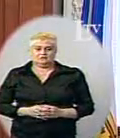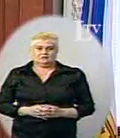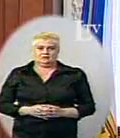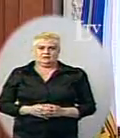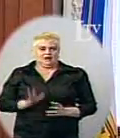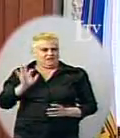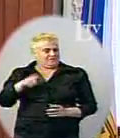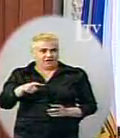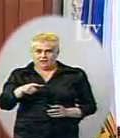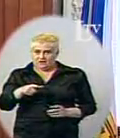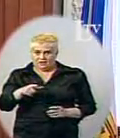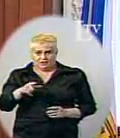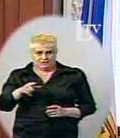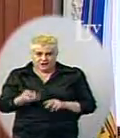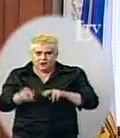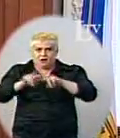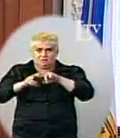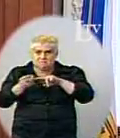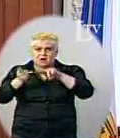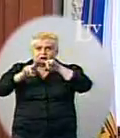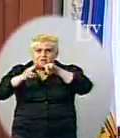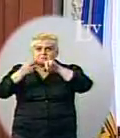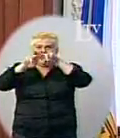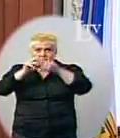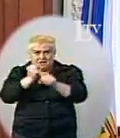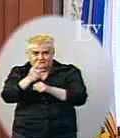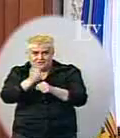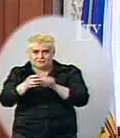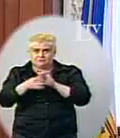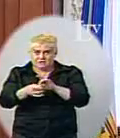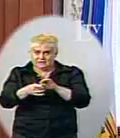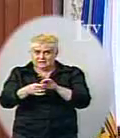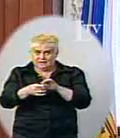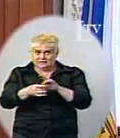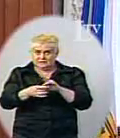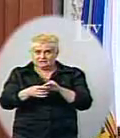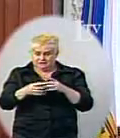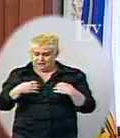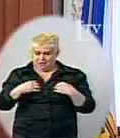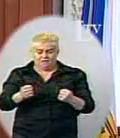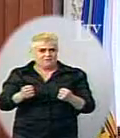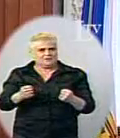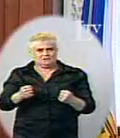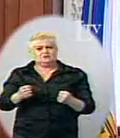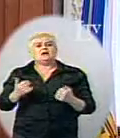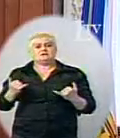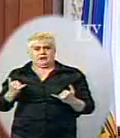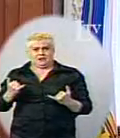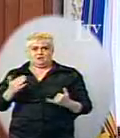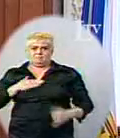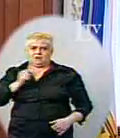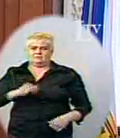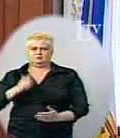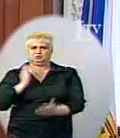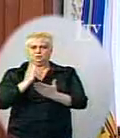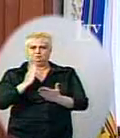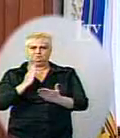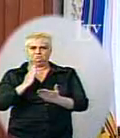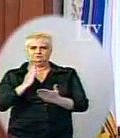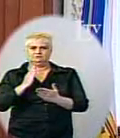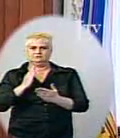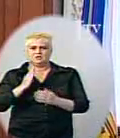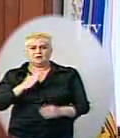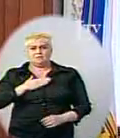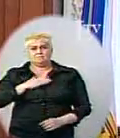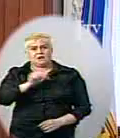That unsustainable rate of growth has been stopped. My government is leading the country in